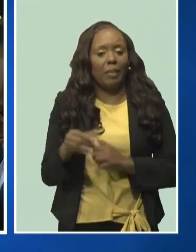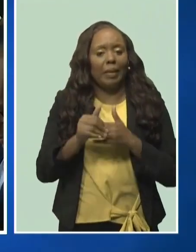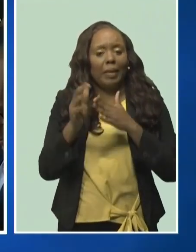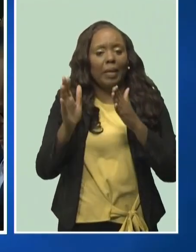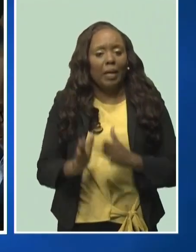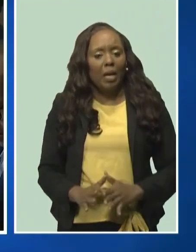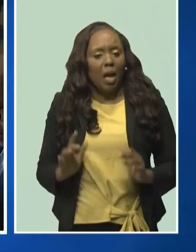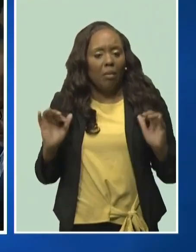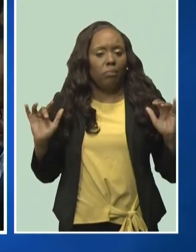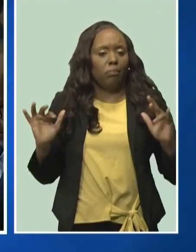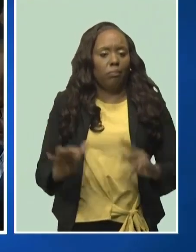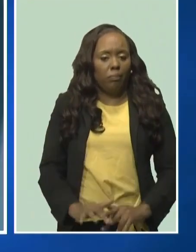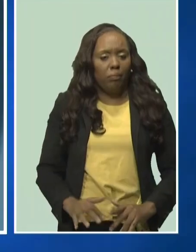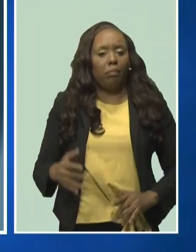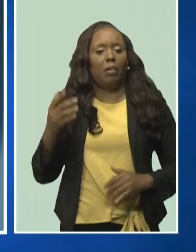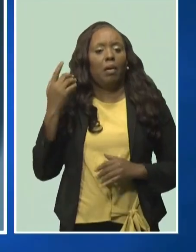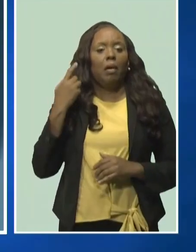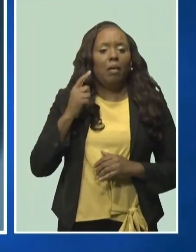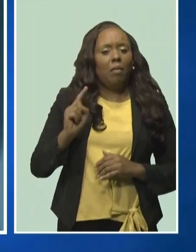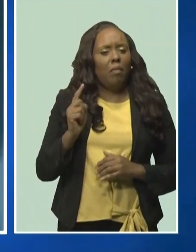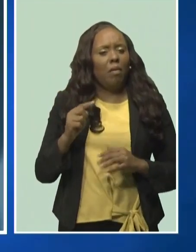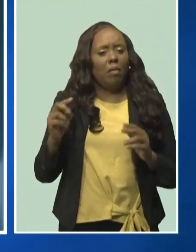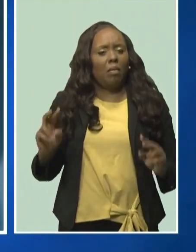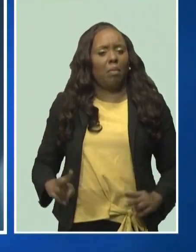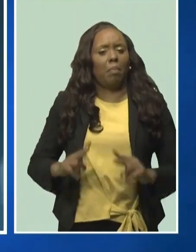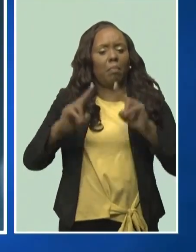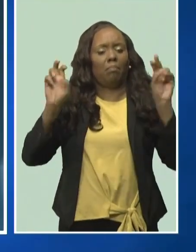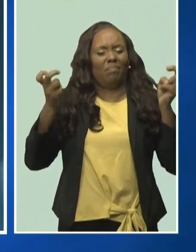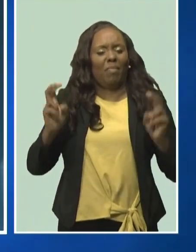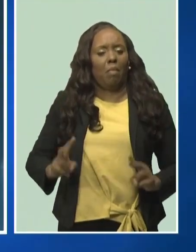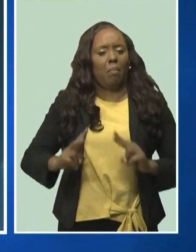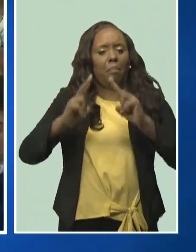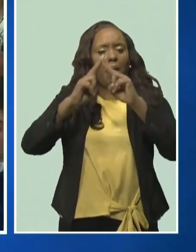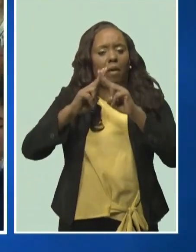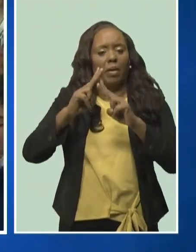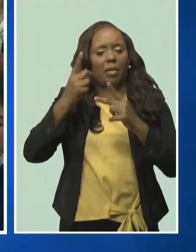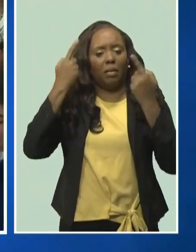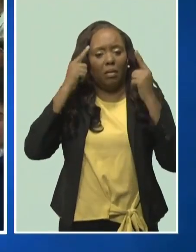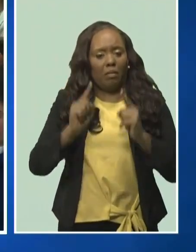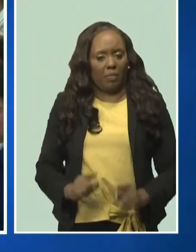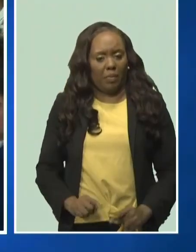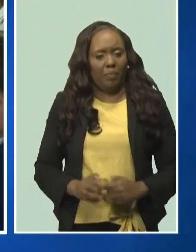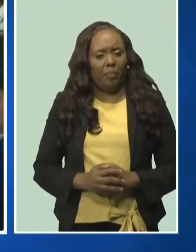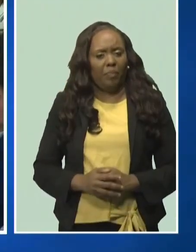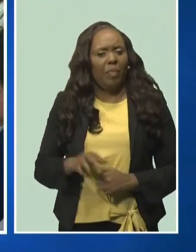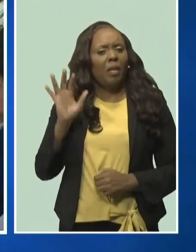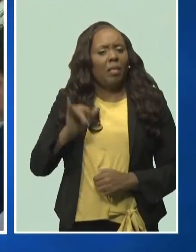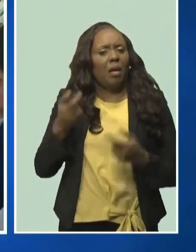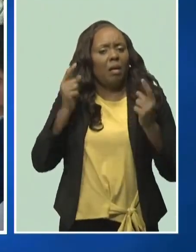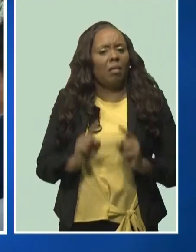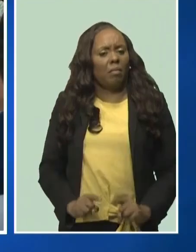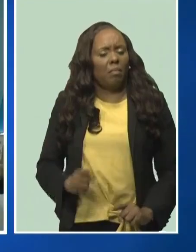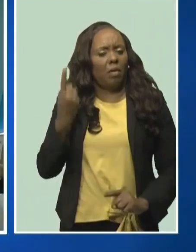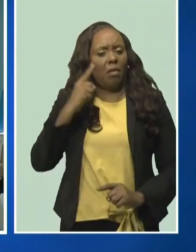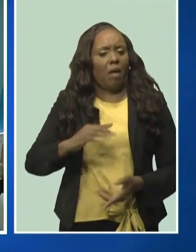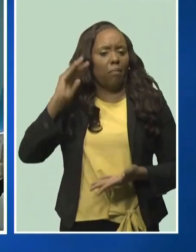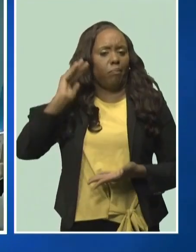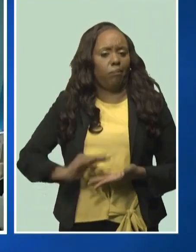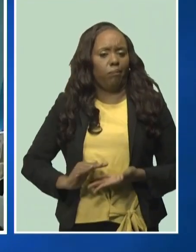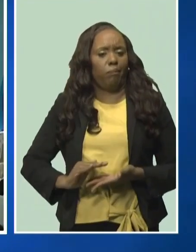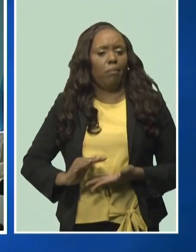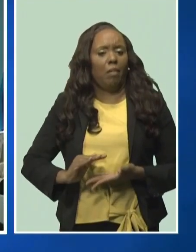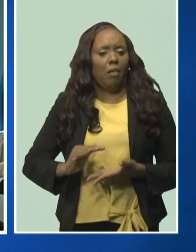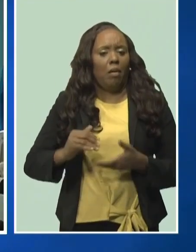Pact for People and the Planet, launched in June. This pact aims to provide substantial funding to combat poverty and climate